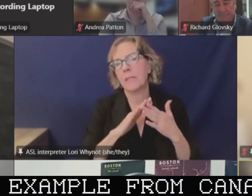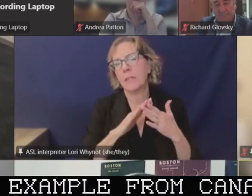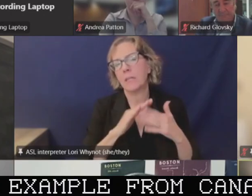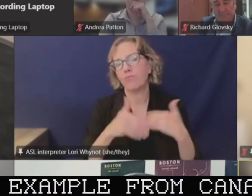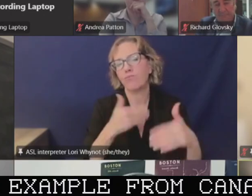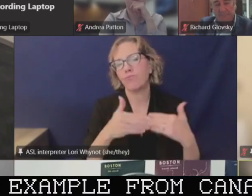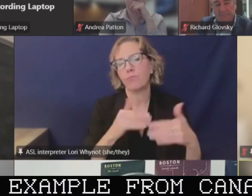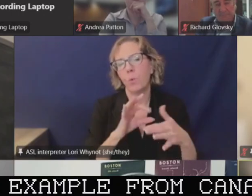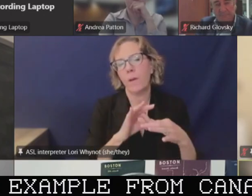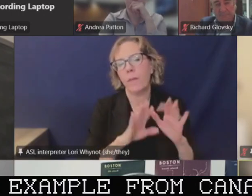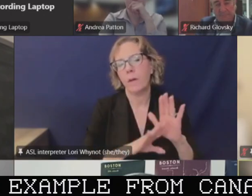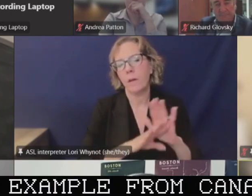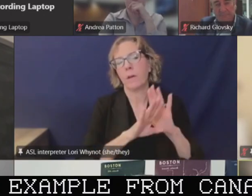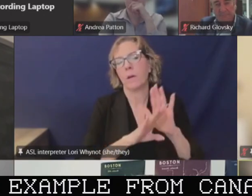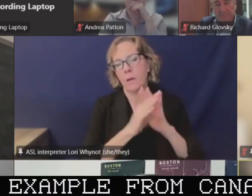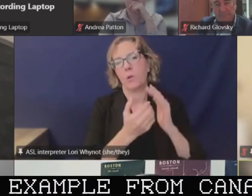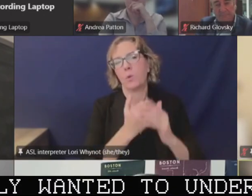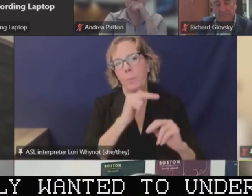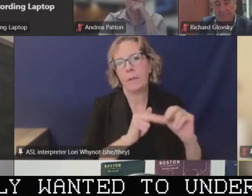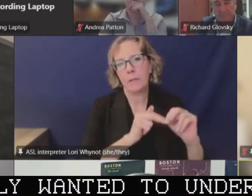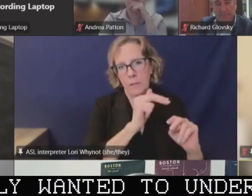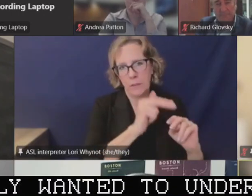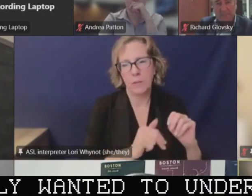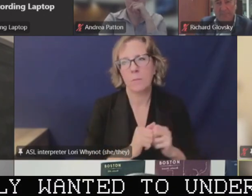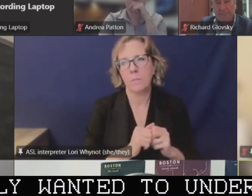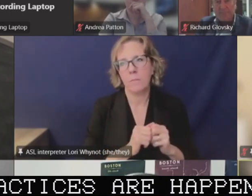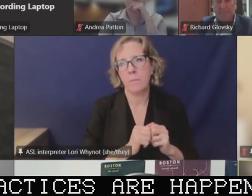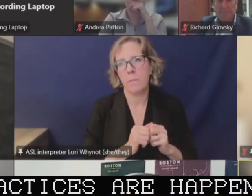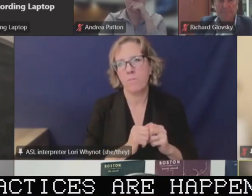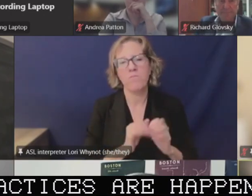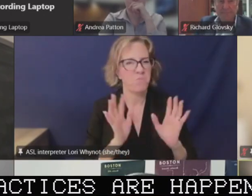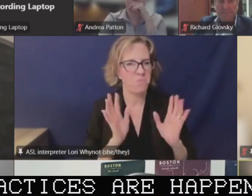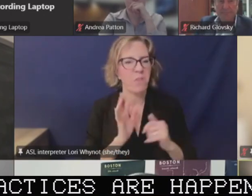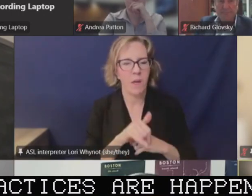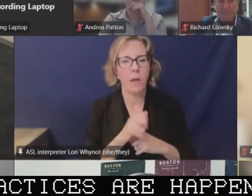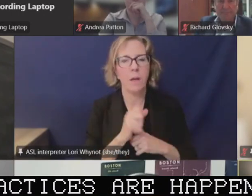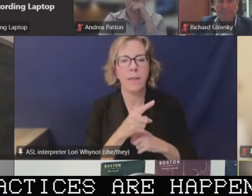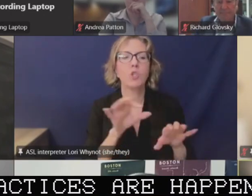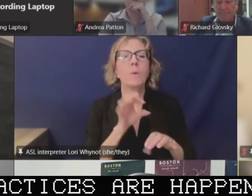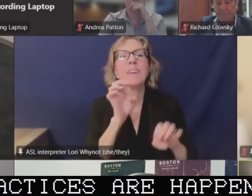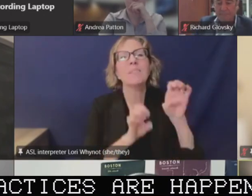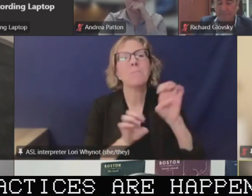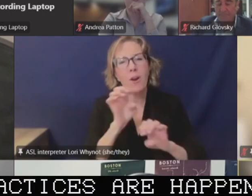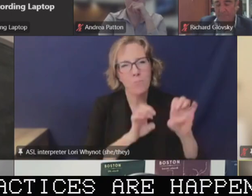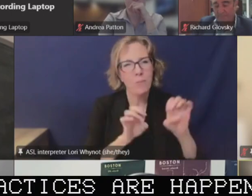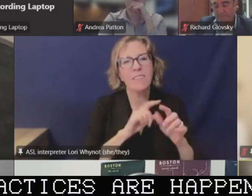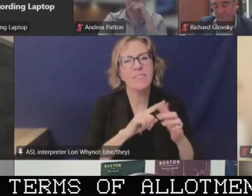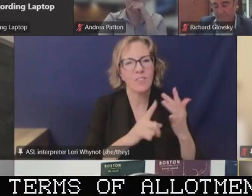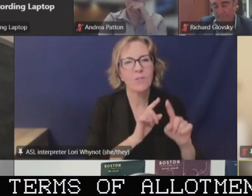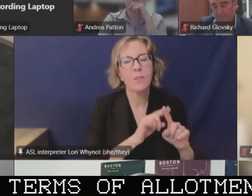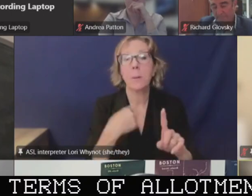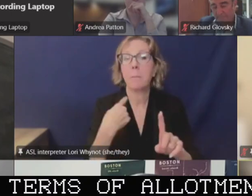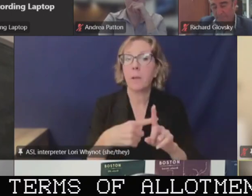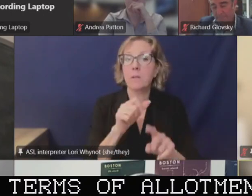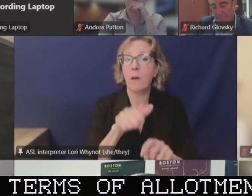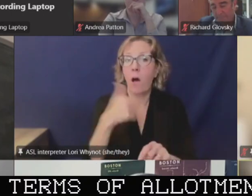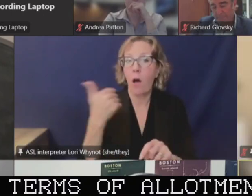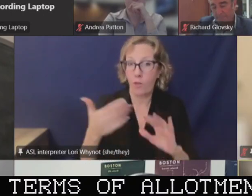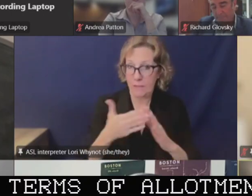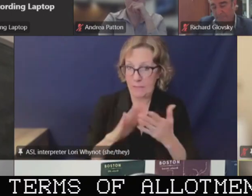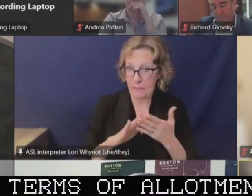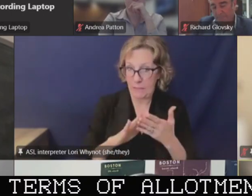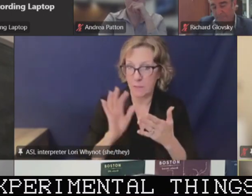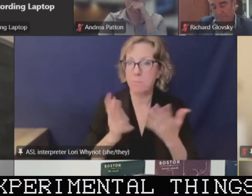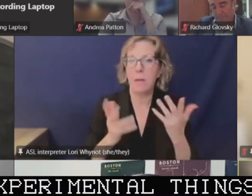development. They're trying out a lot of experimental things as well. And then cities that are slightly bigger in size,